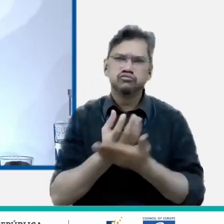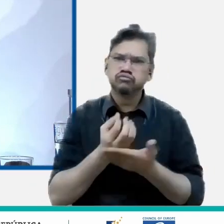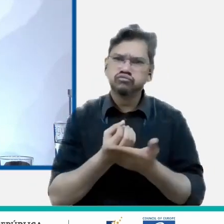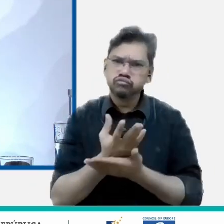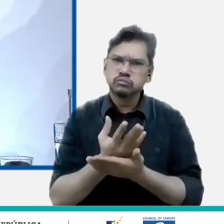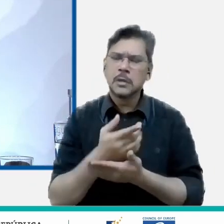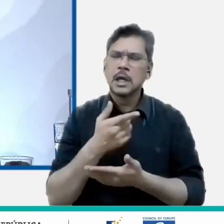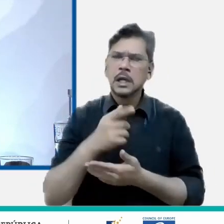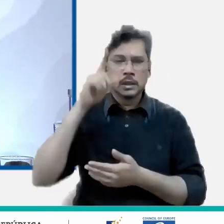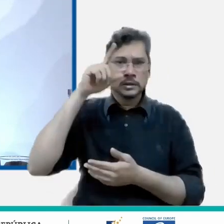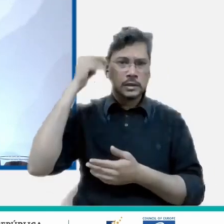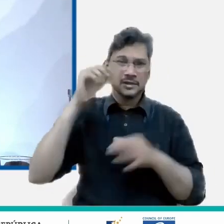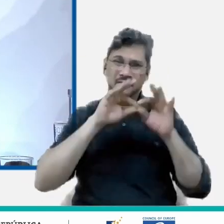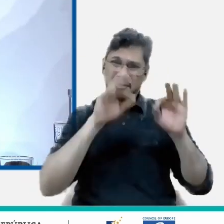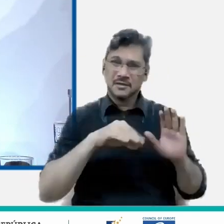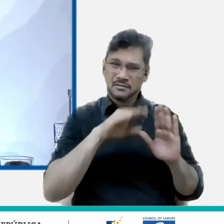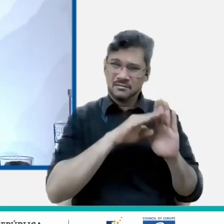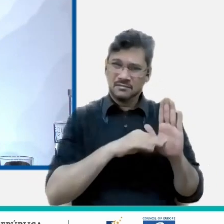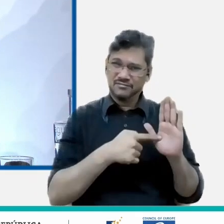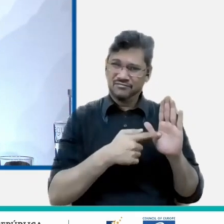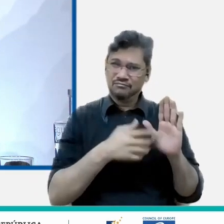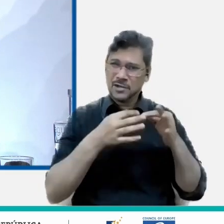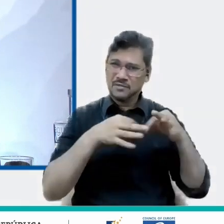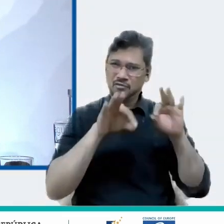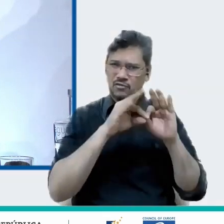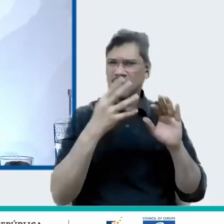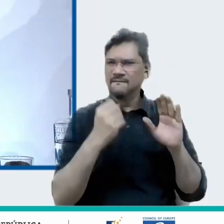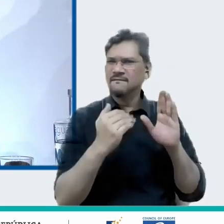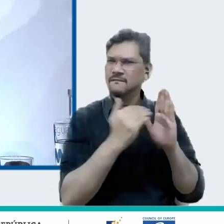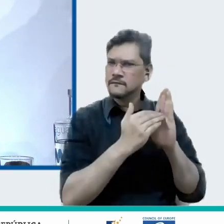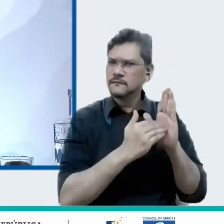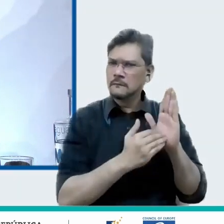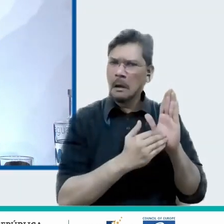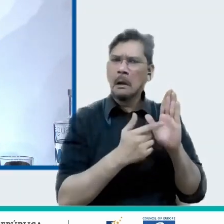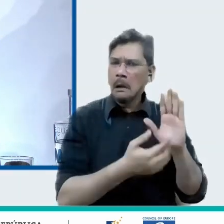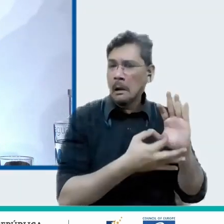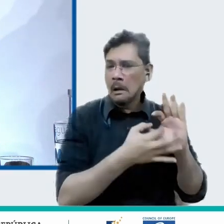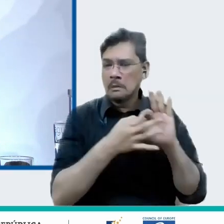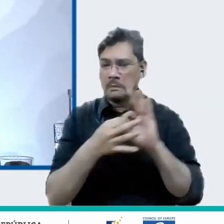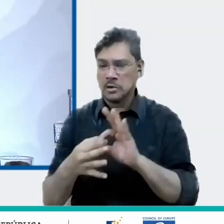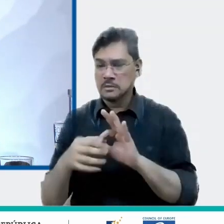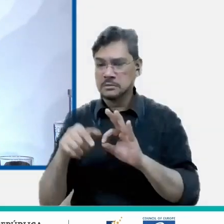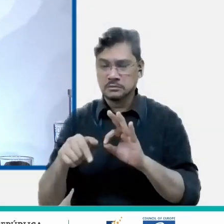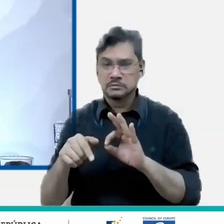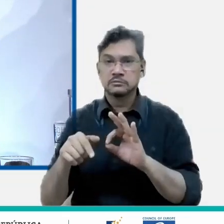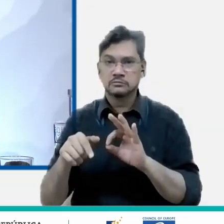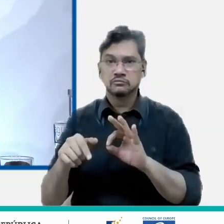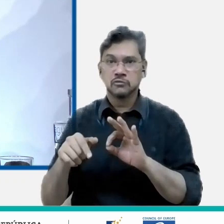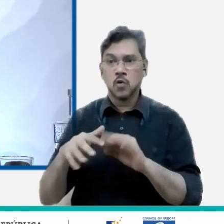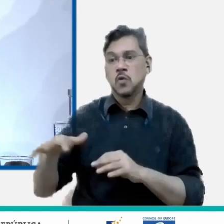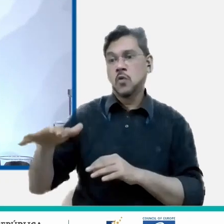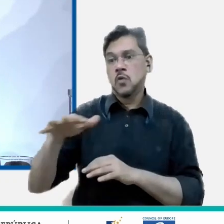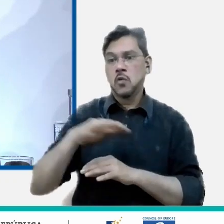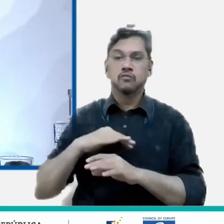framework priorities fit into the overall development agenda in the region. We know that